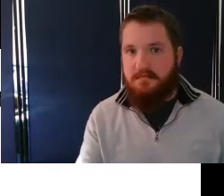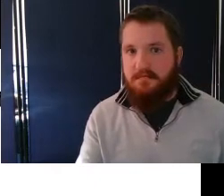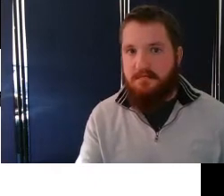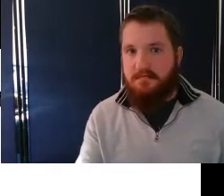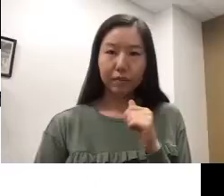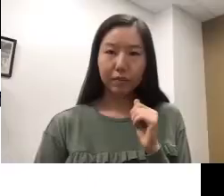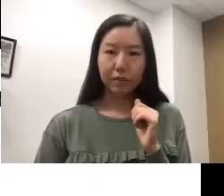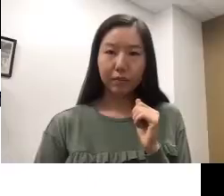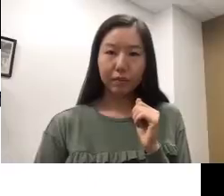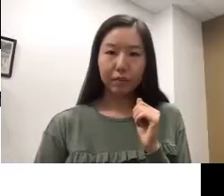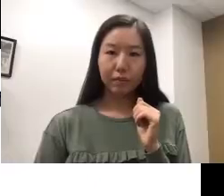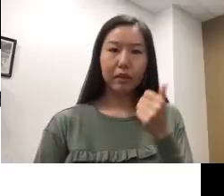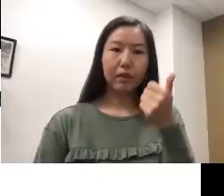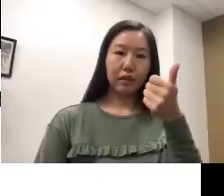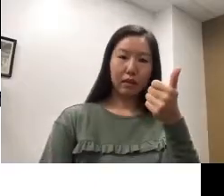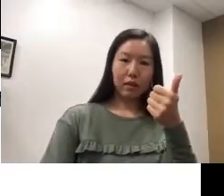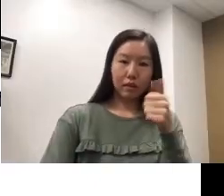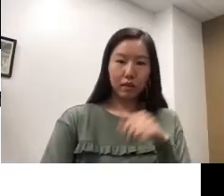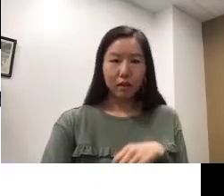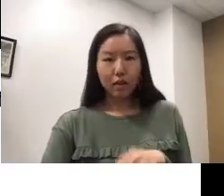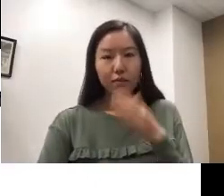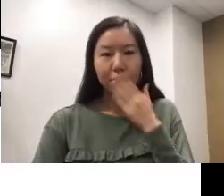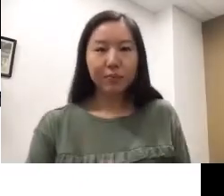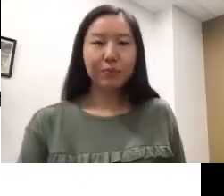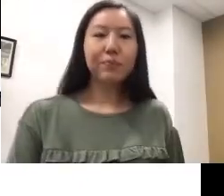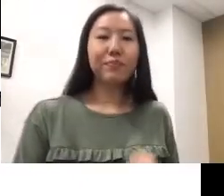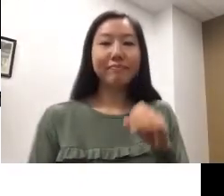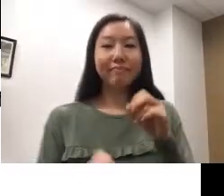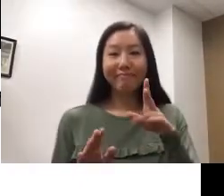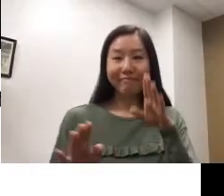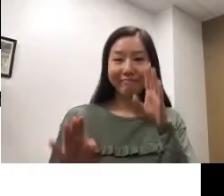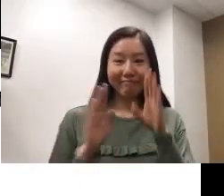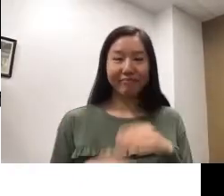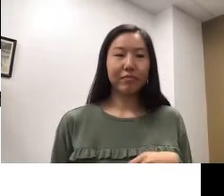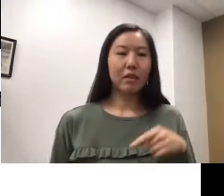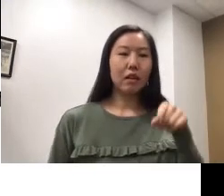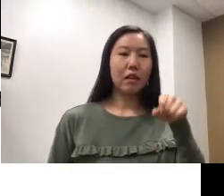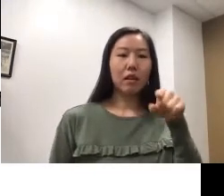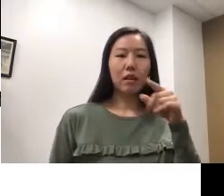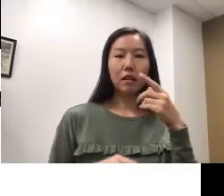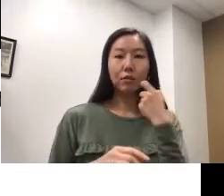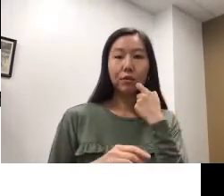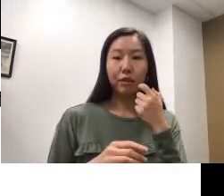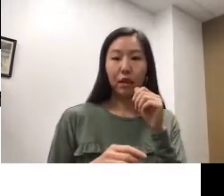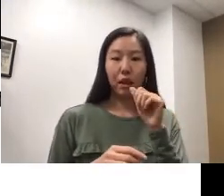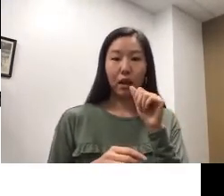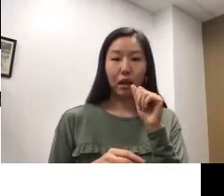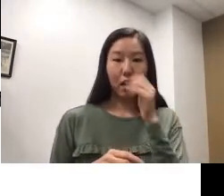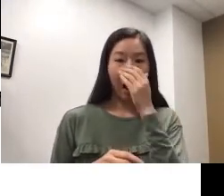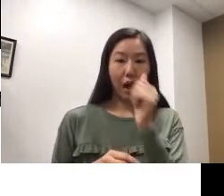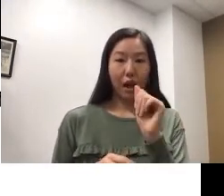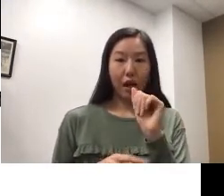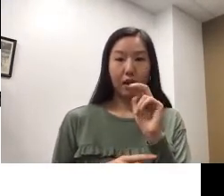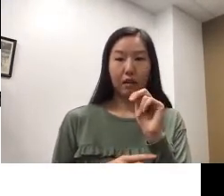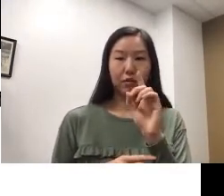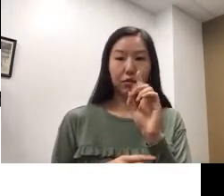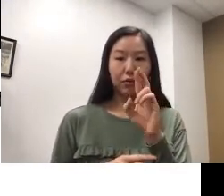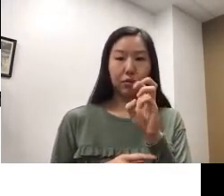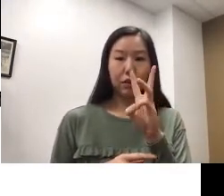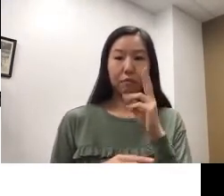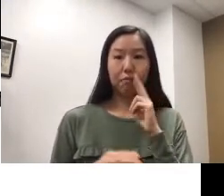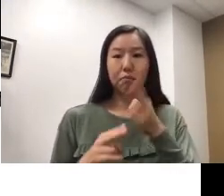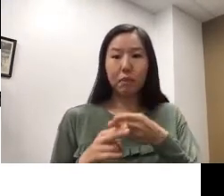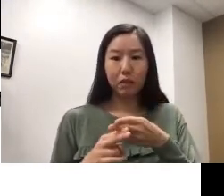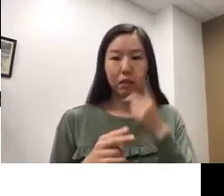If someone wouldn't mind spotlighting me. Oh, got it. Thank you. All right, hello everyone.